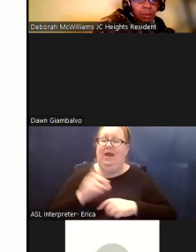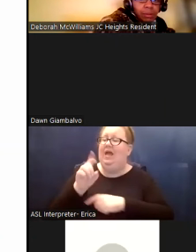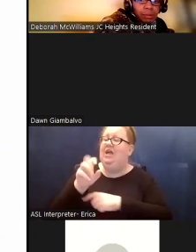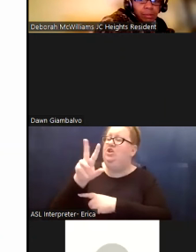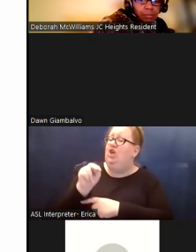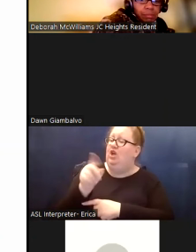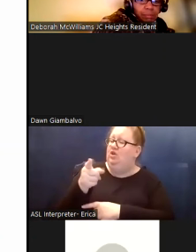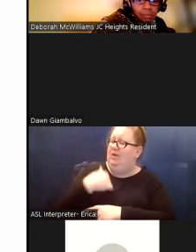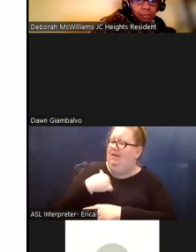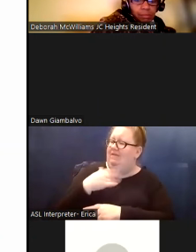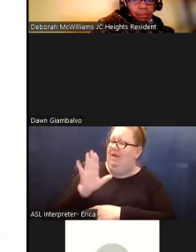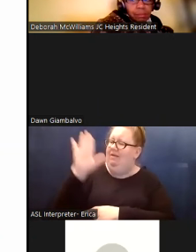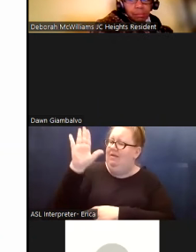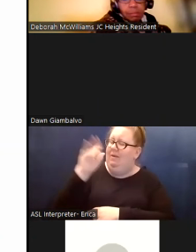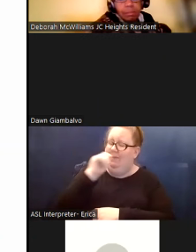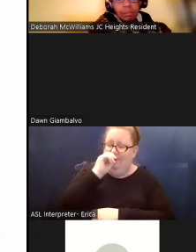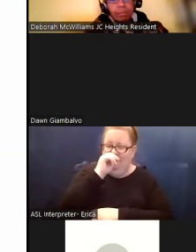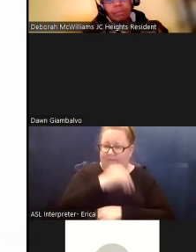hand up.